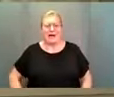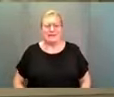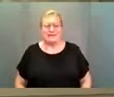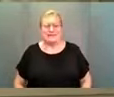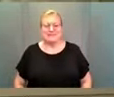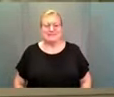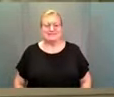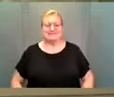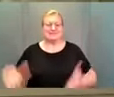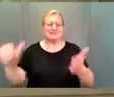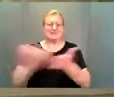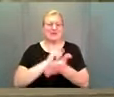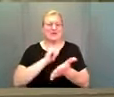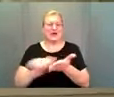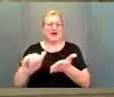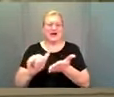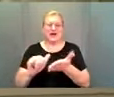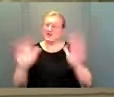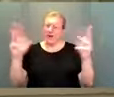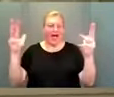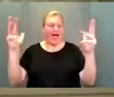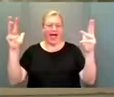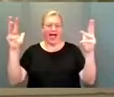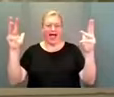New York.